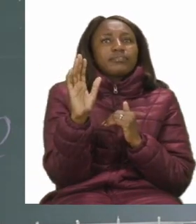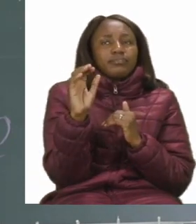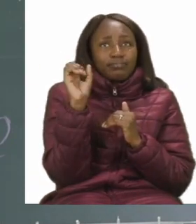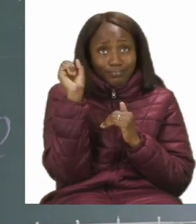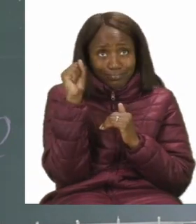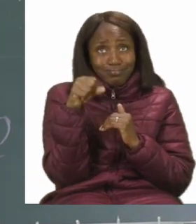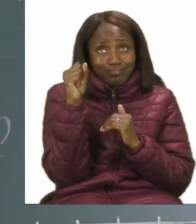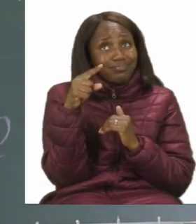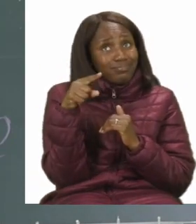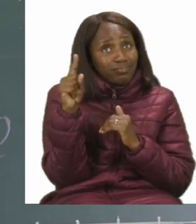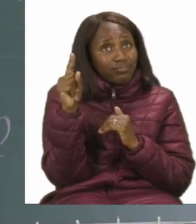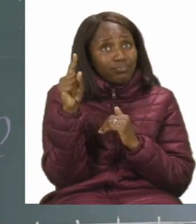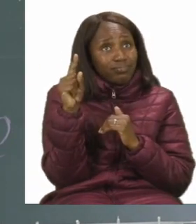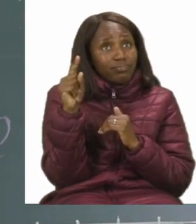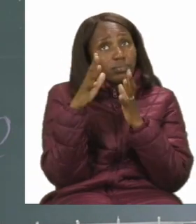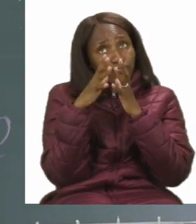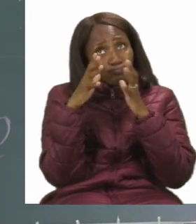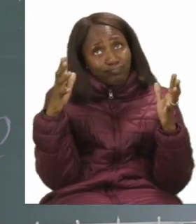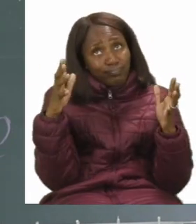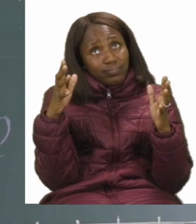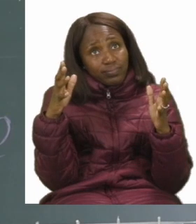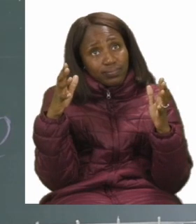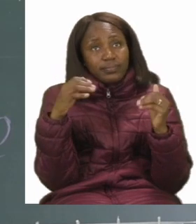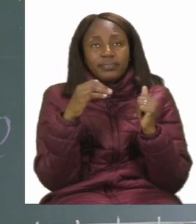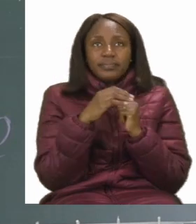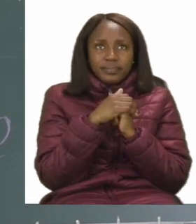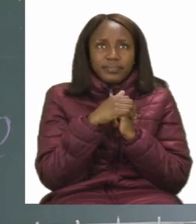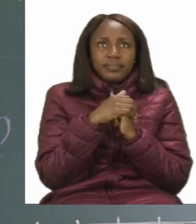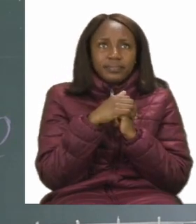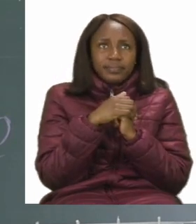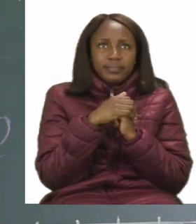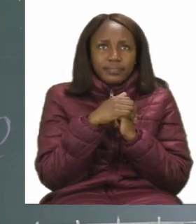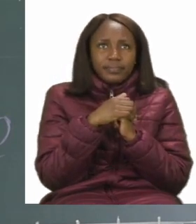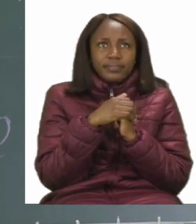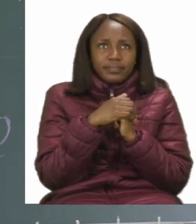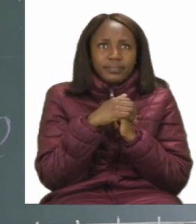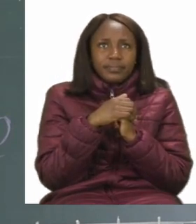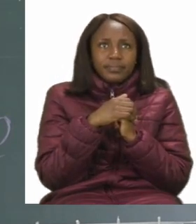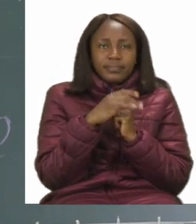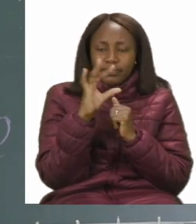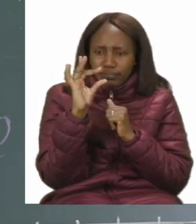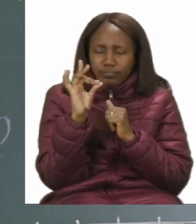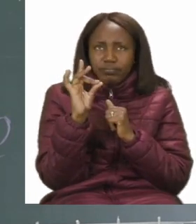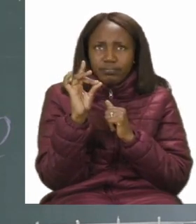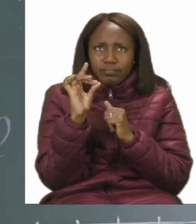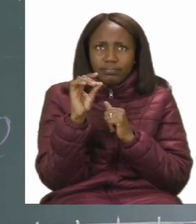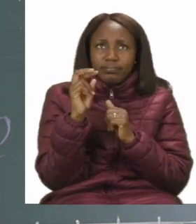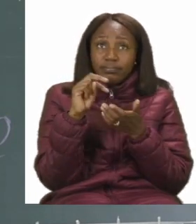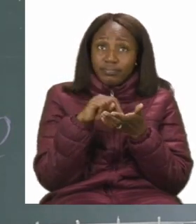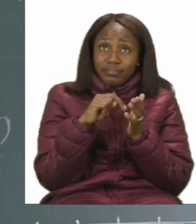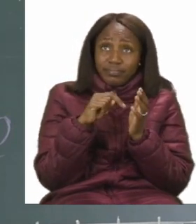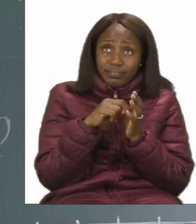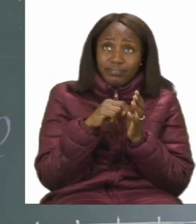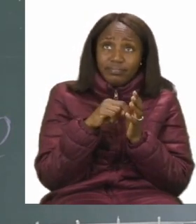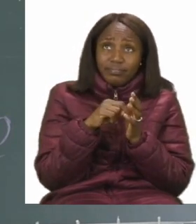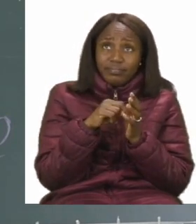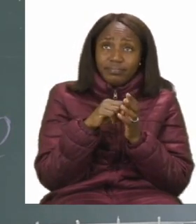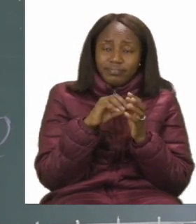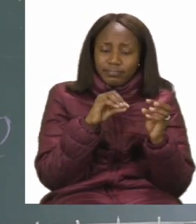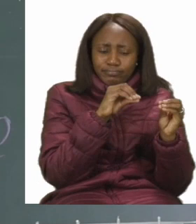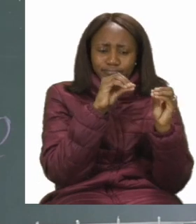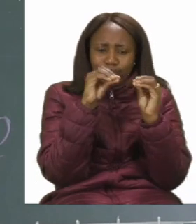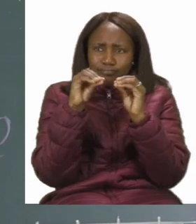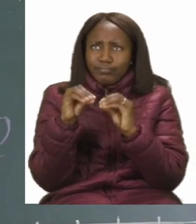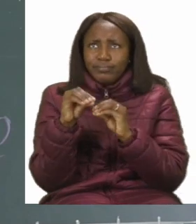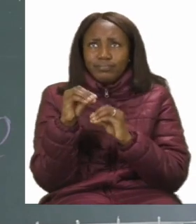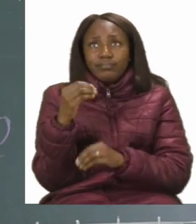right, grade 3s, it's more than 5. It's 8, right. So that means we have to